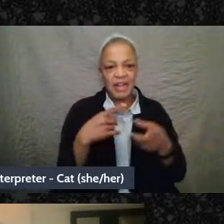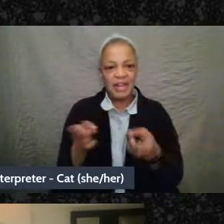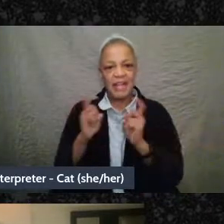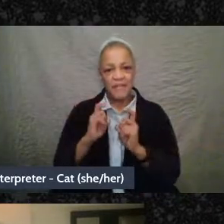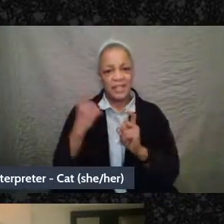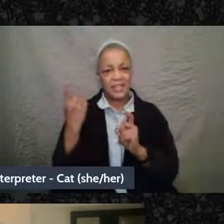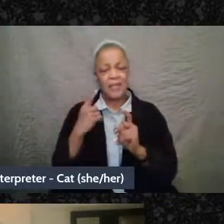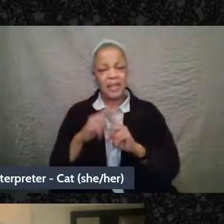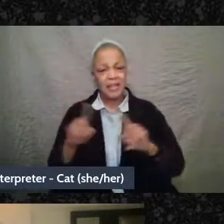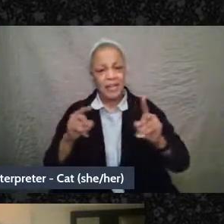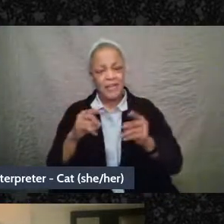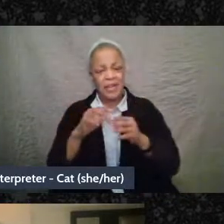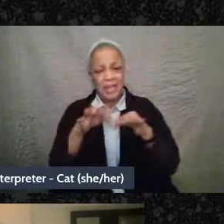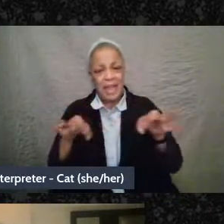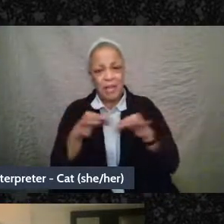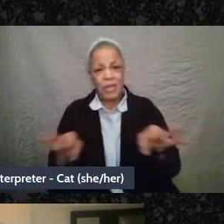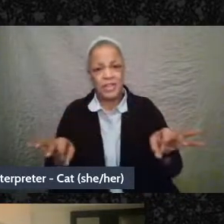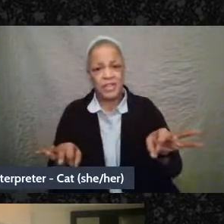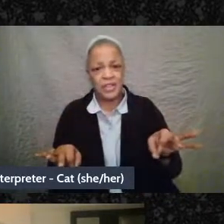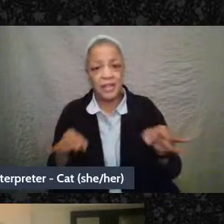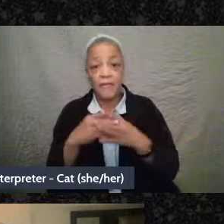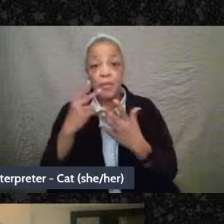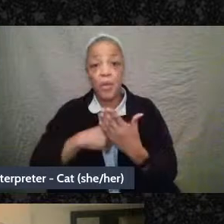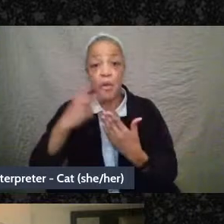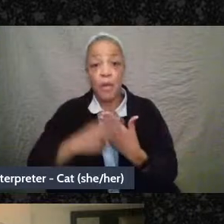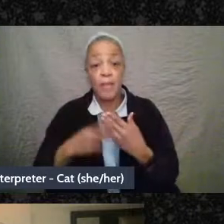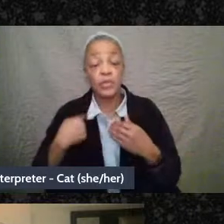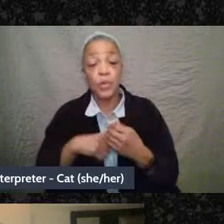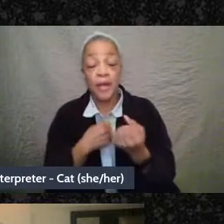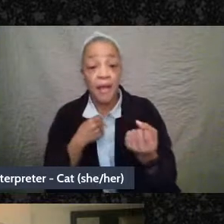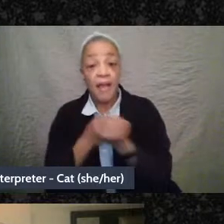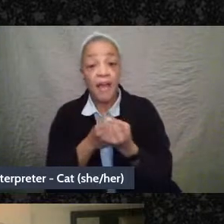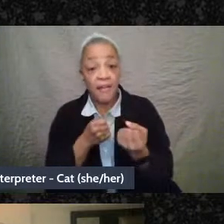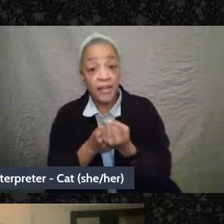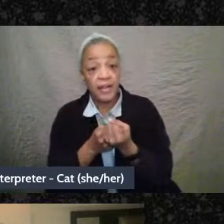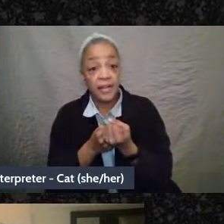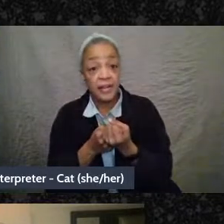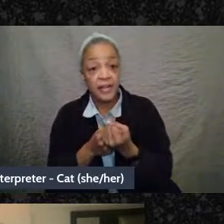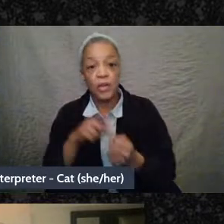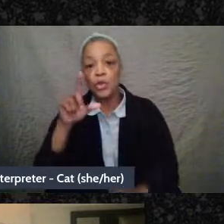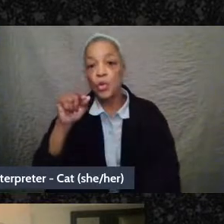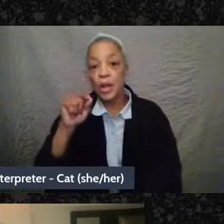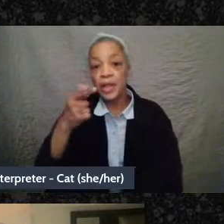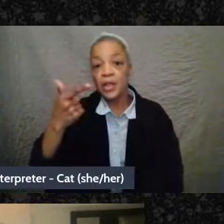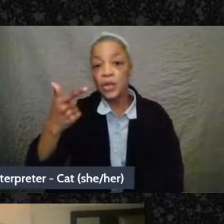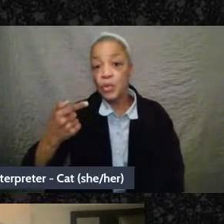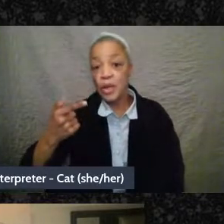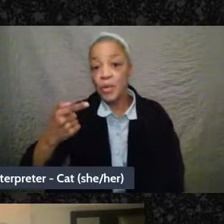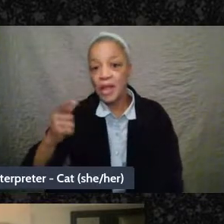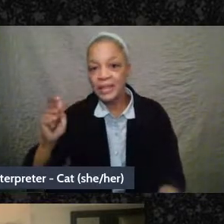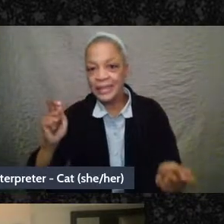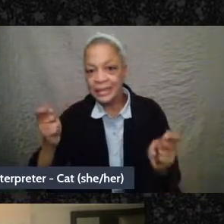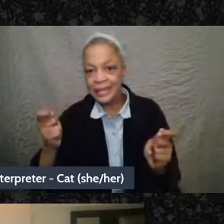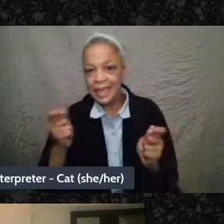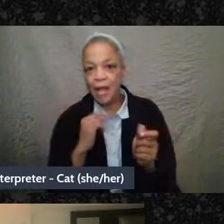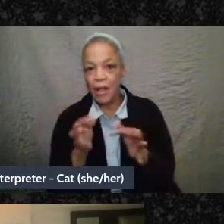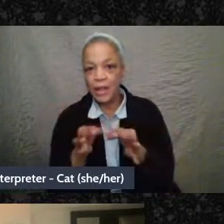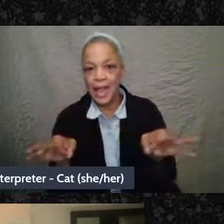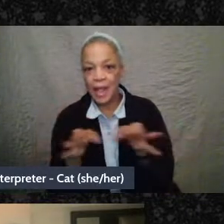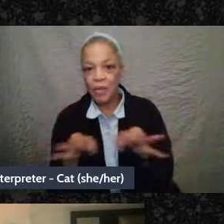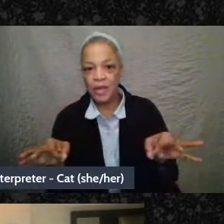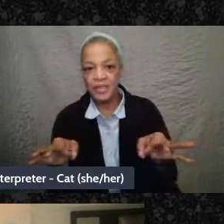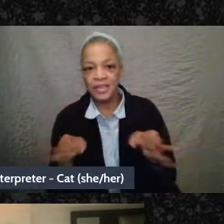different version of the programs that we were advocating for. So in 2021, we sharpened our language and we started saying, yo, give